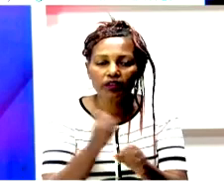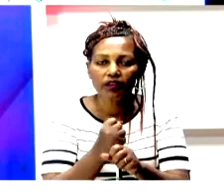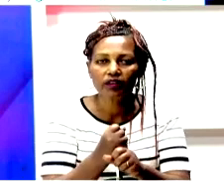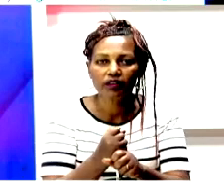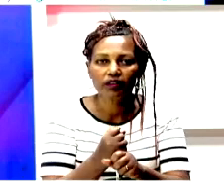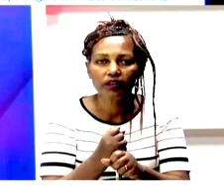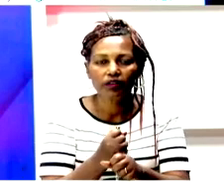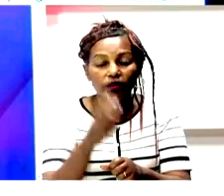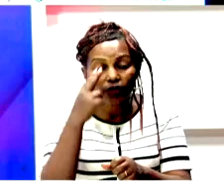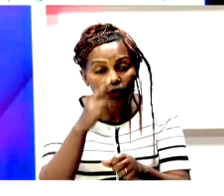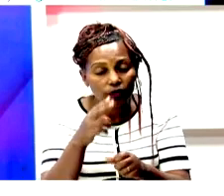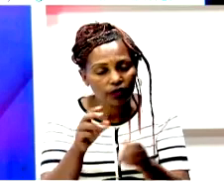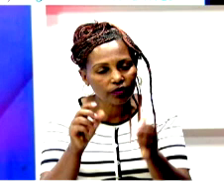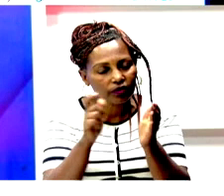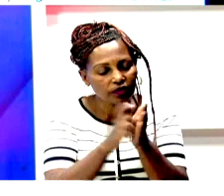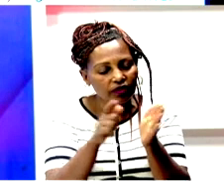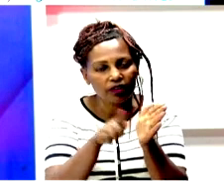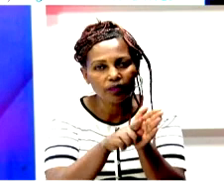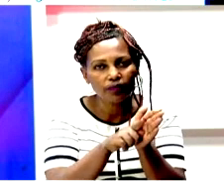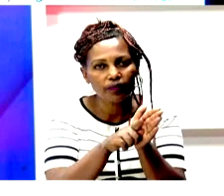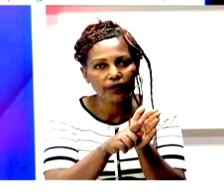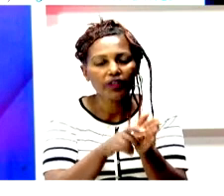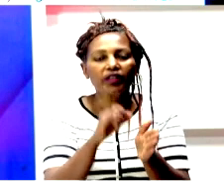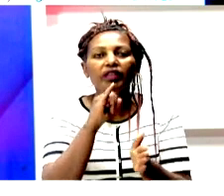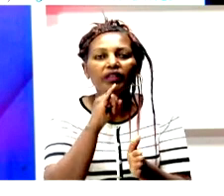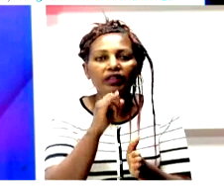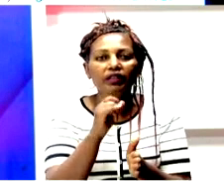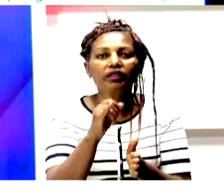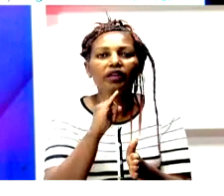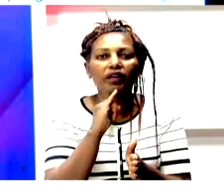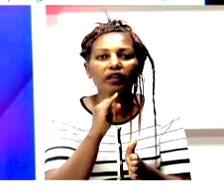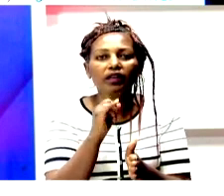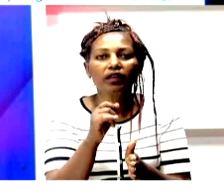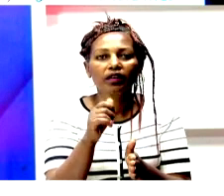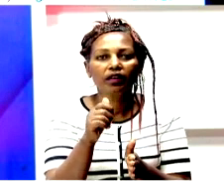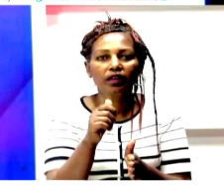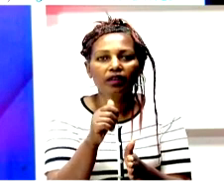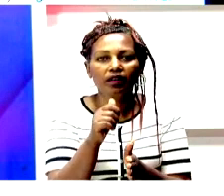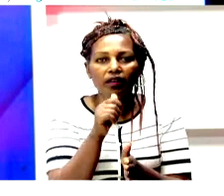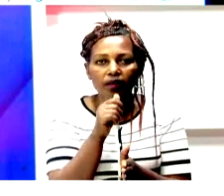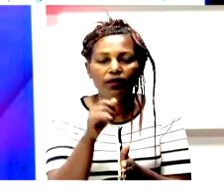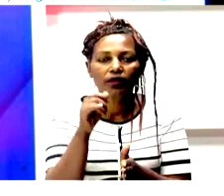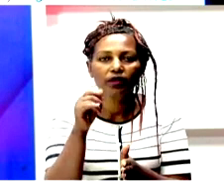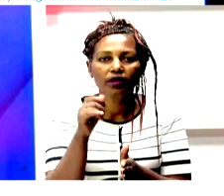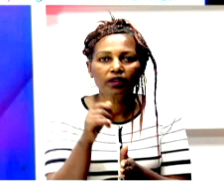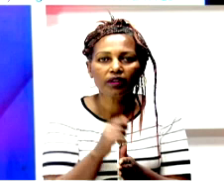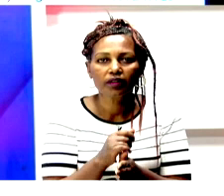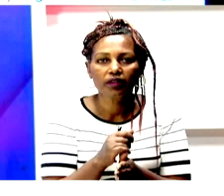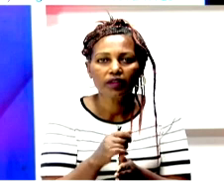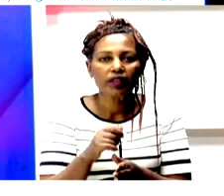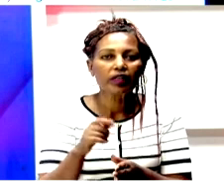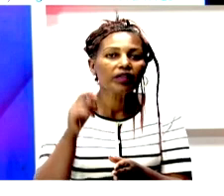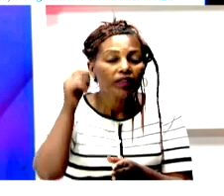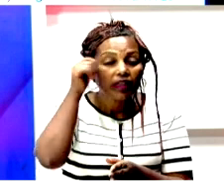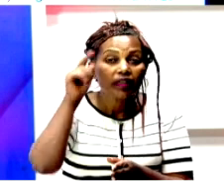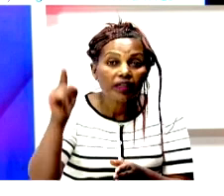Look, for example, is, am, are for present tense. Example, he tells me. There